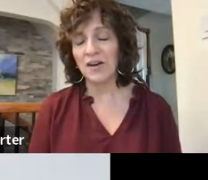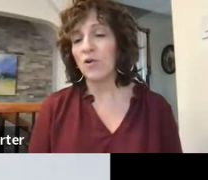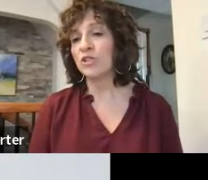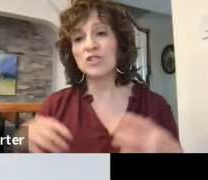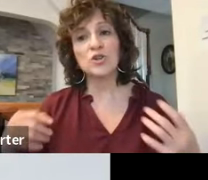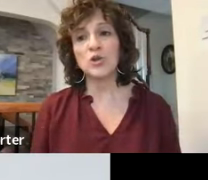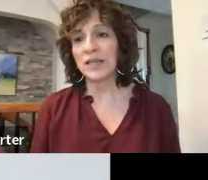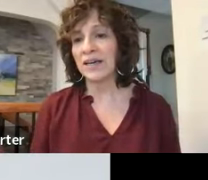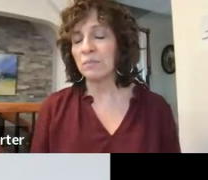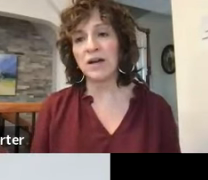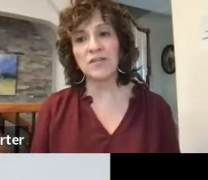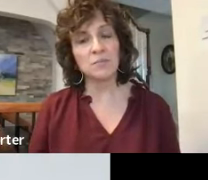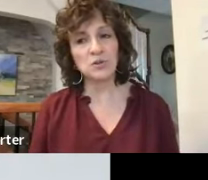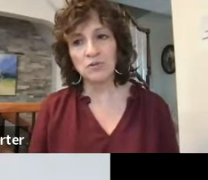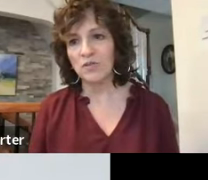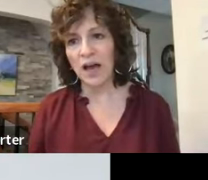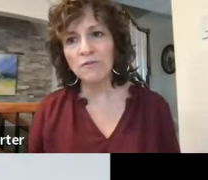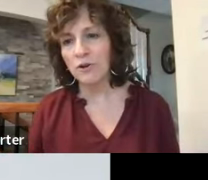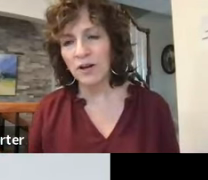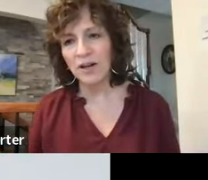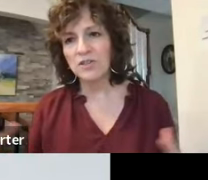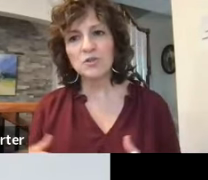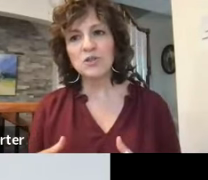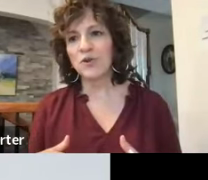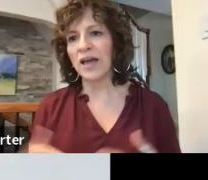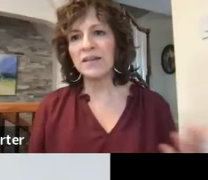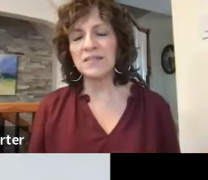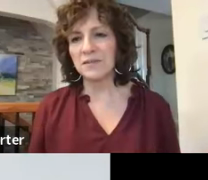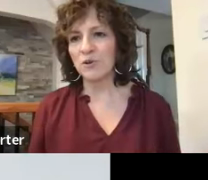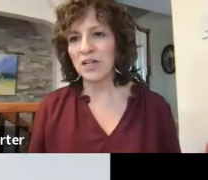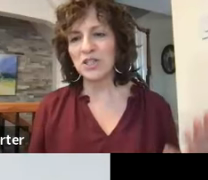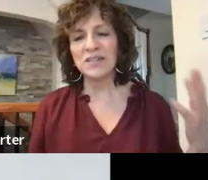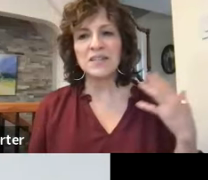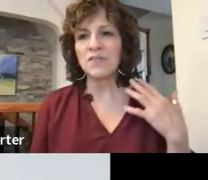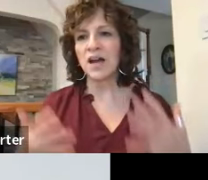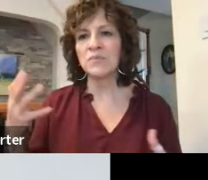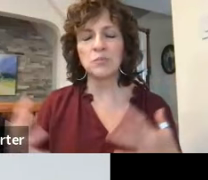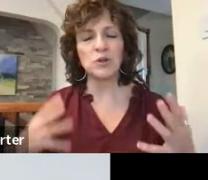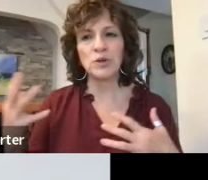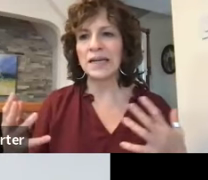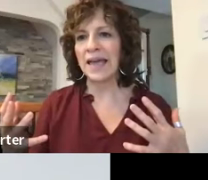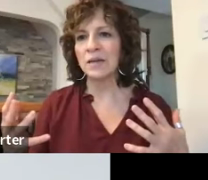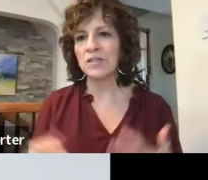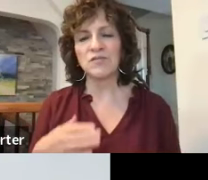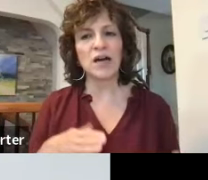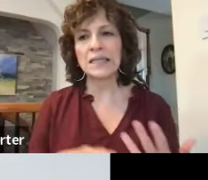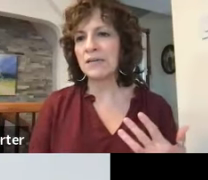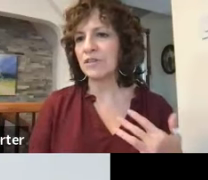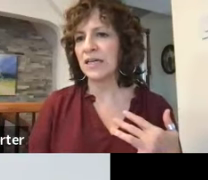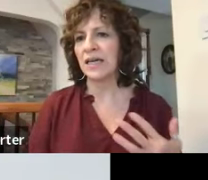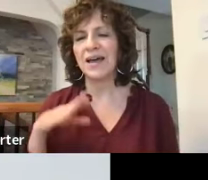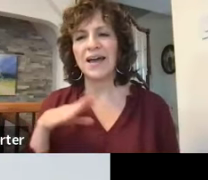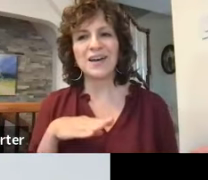out there, or just Googling it, because I'm sure if you've ever search for any of this information, the stuff that comes up when you put in cannabis, you've